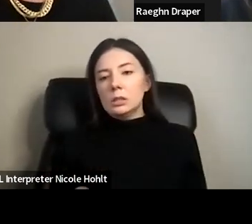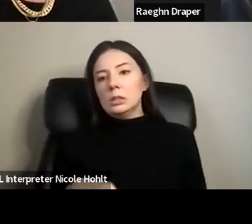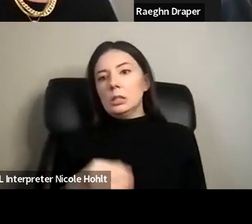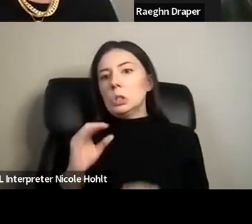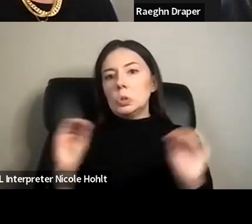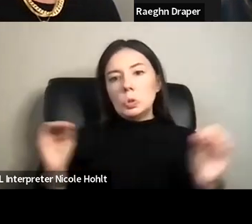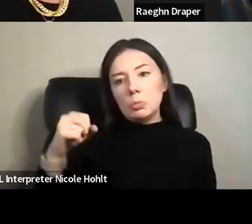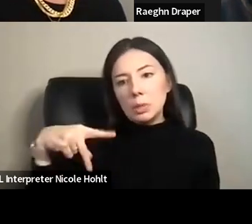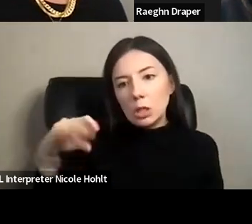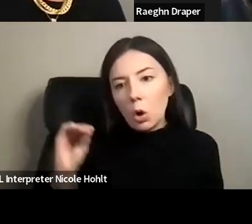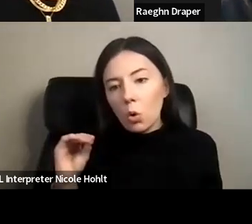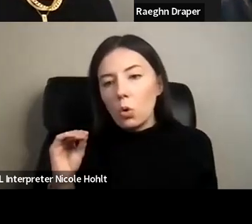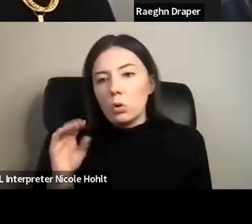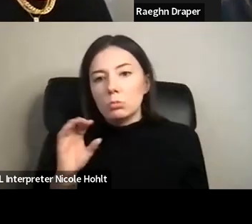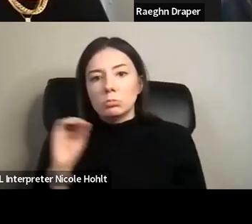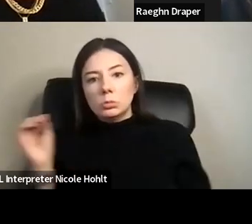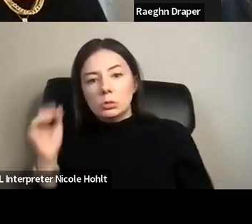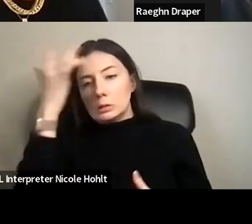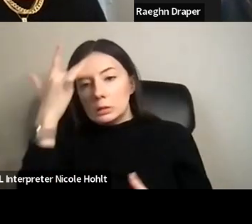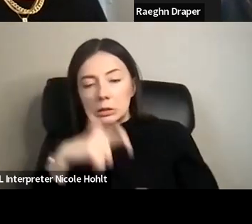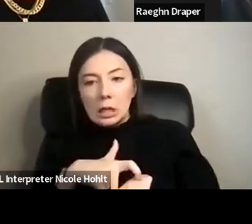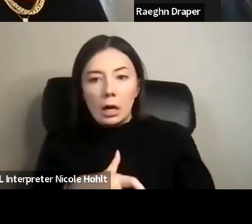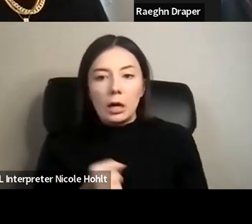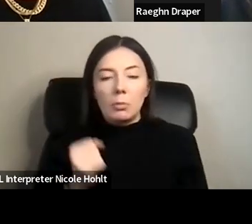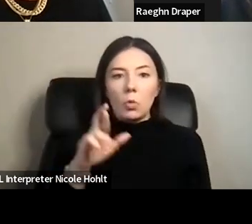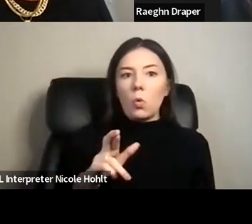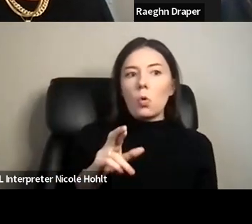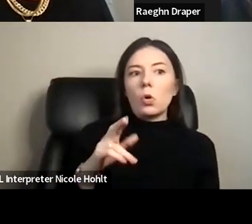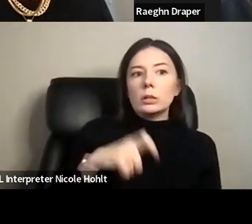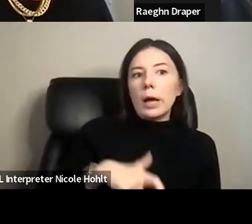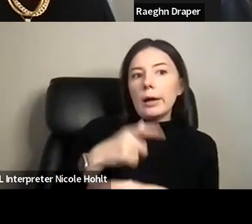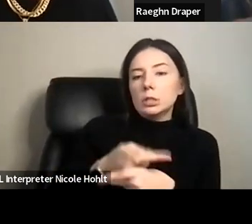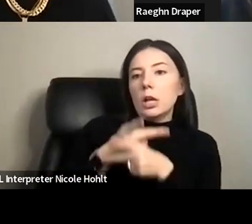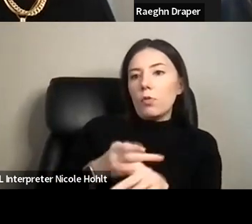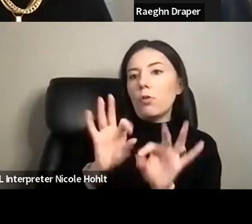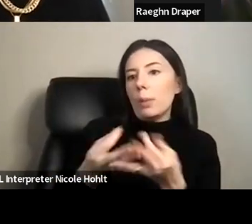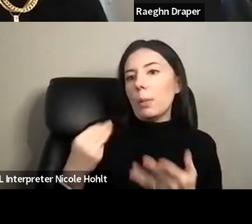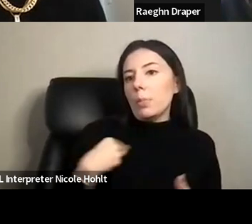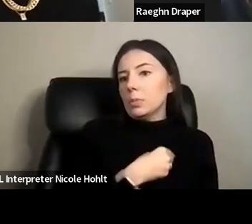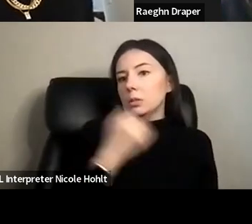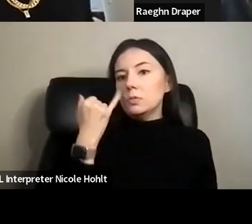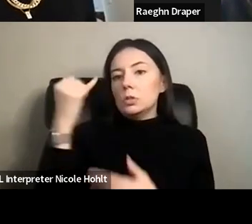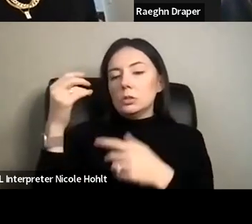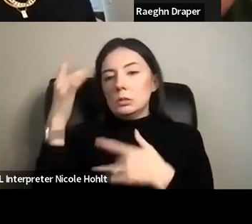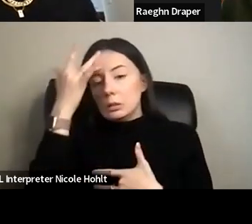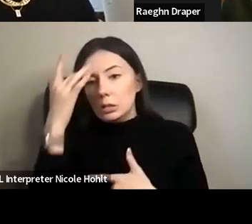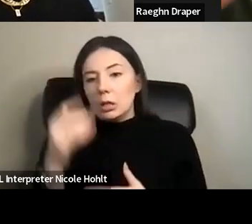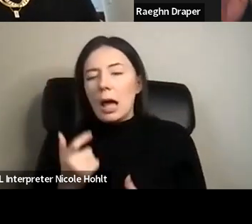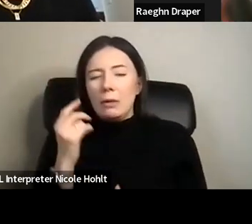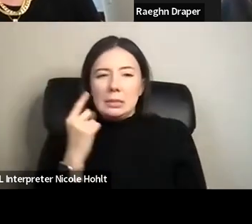sick or if someone in their family is sick. I would say that's one of the largest issues within